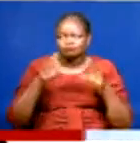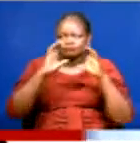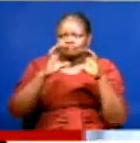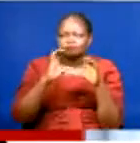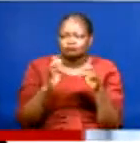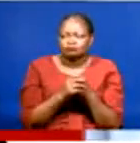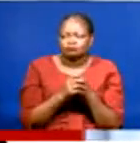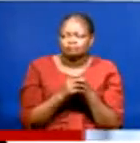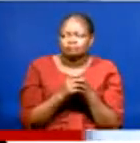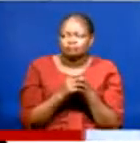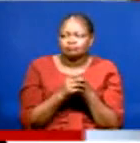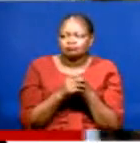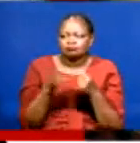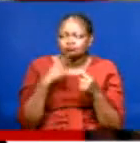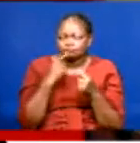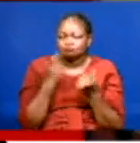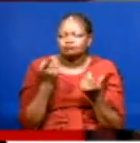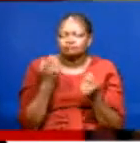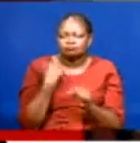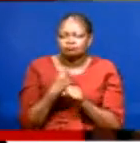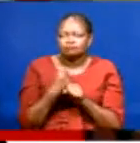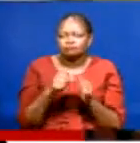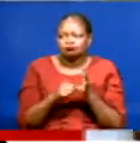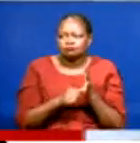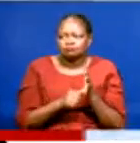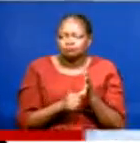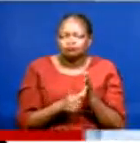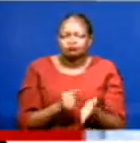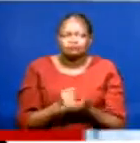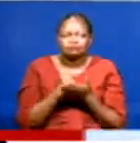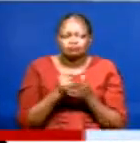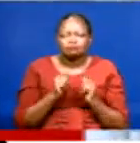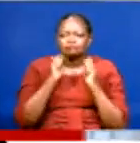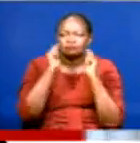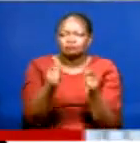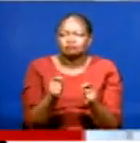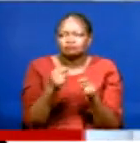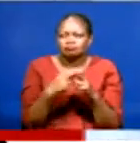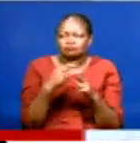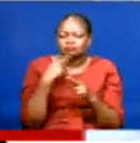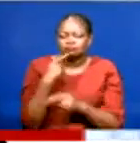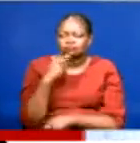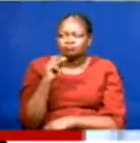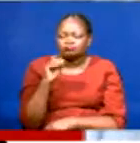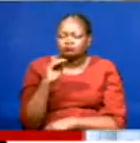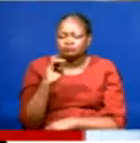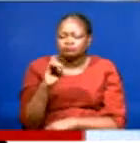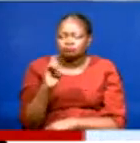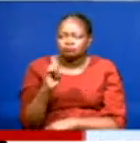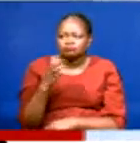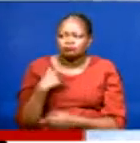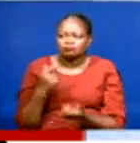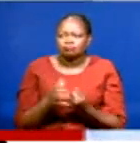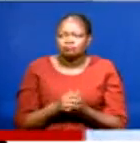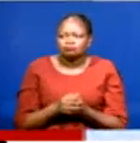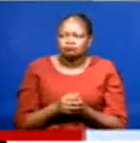coaches, of course, who's been so instrumental in nurturing and shaping up talents here is Anjere. And Analo, I'd like really to take a walk